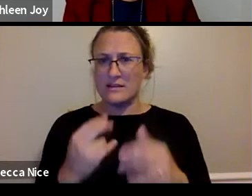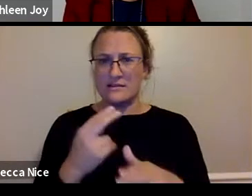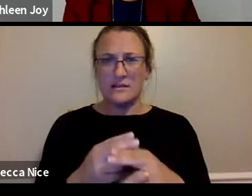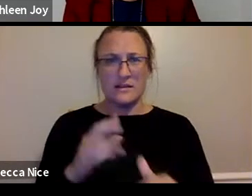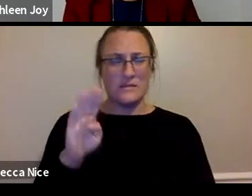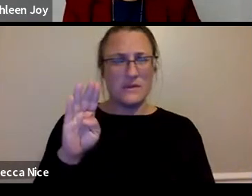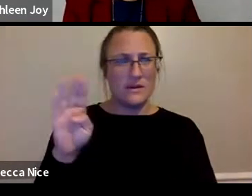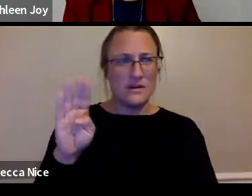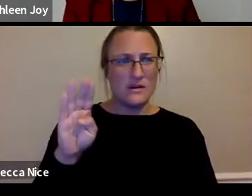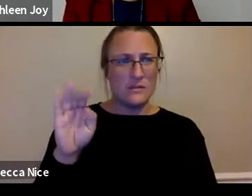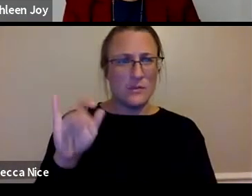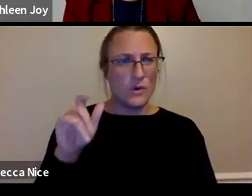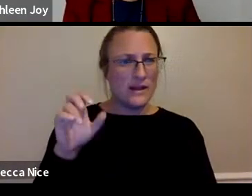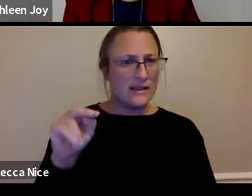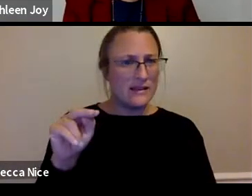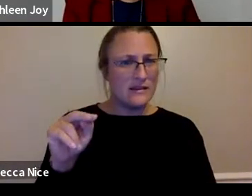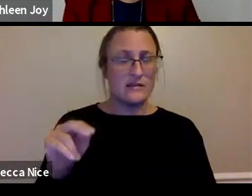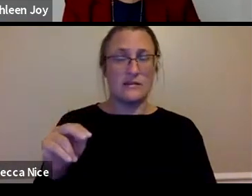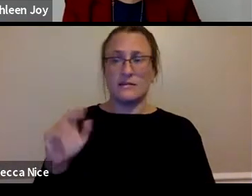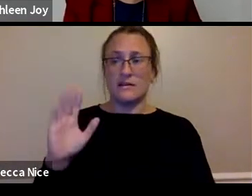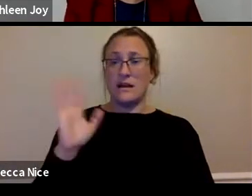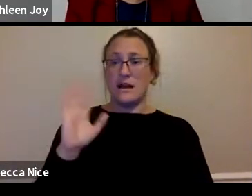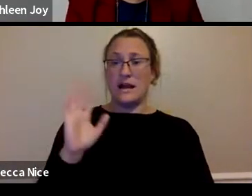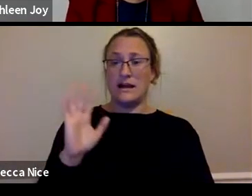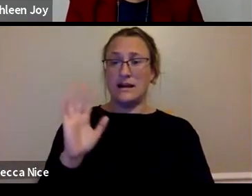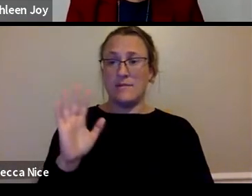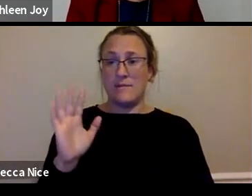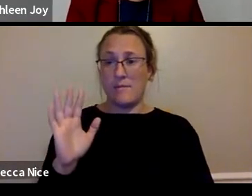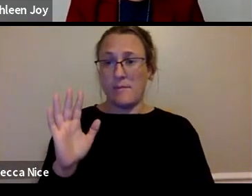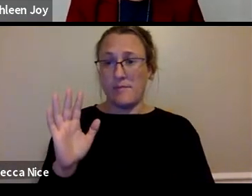Hello? Yes, this is. It's Boylan.